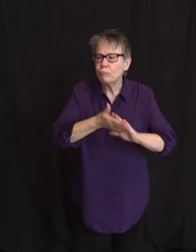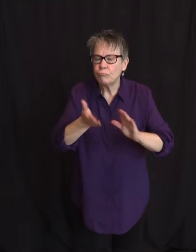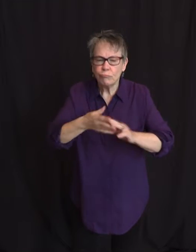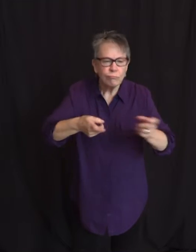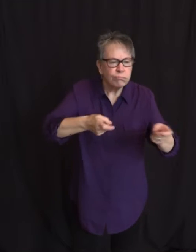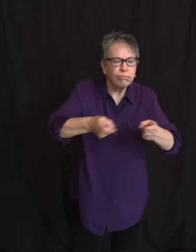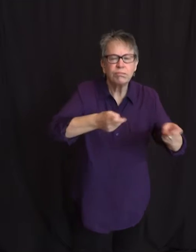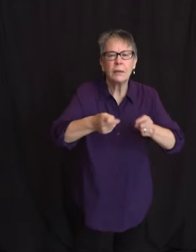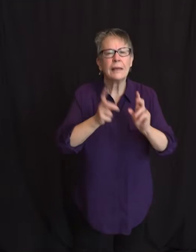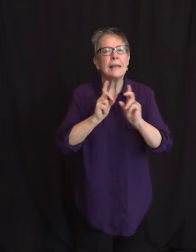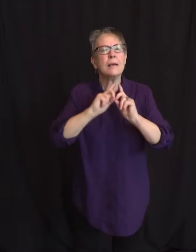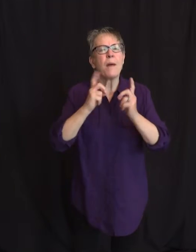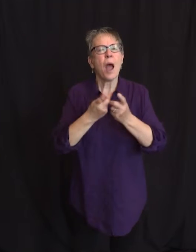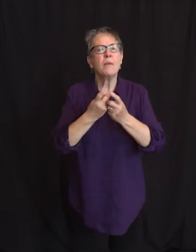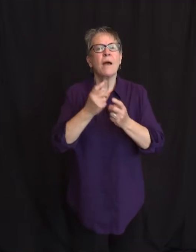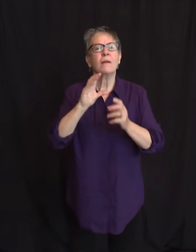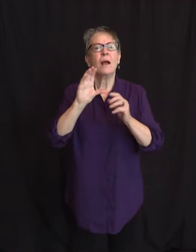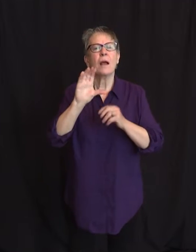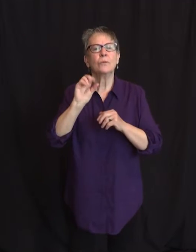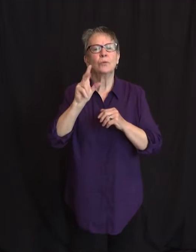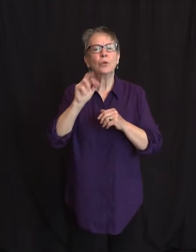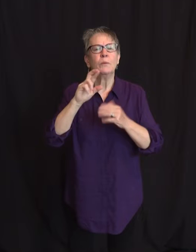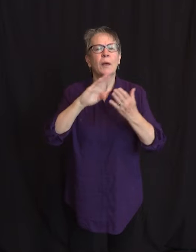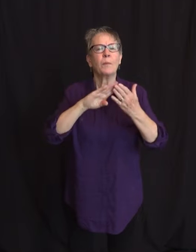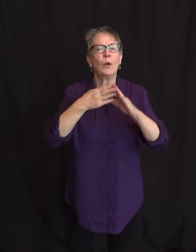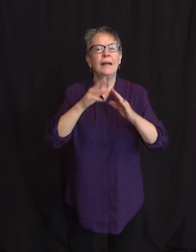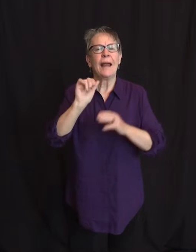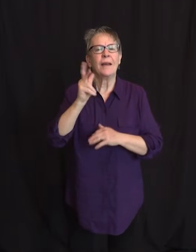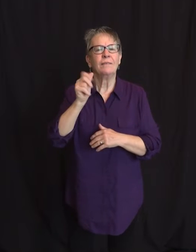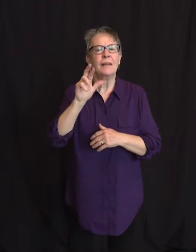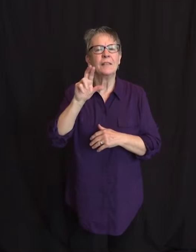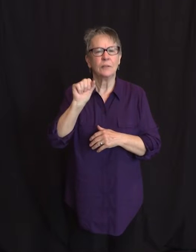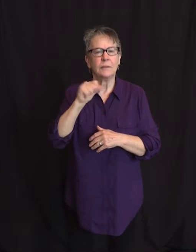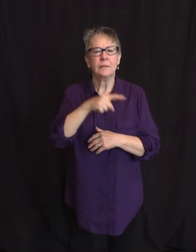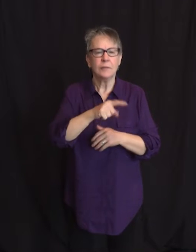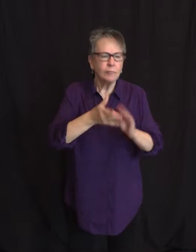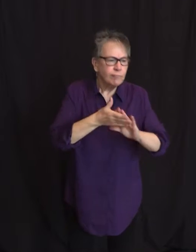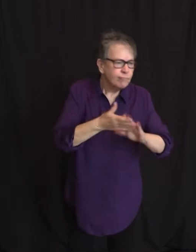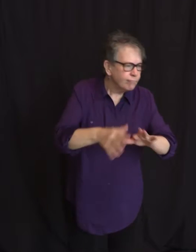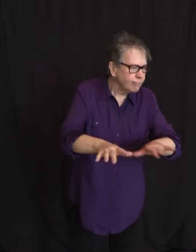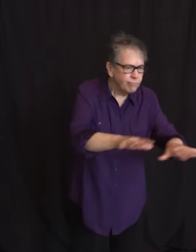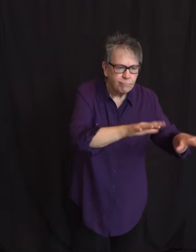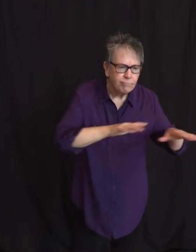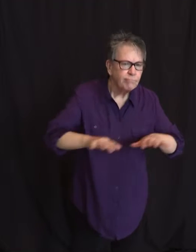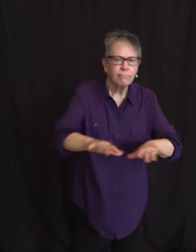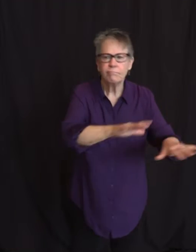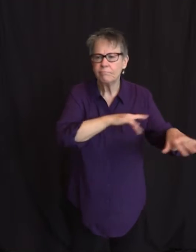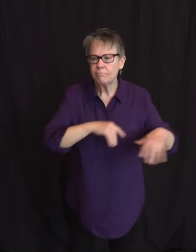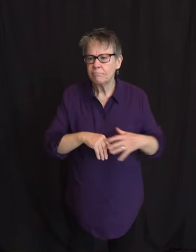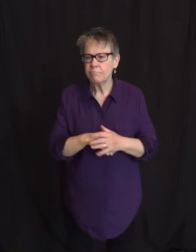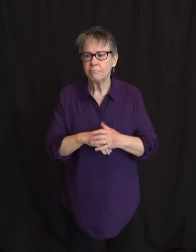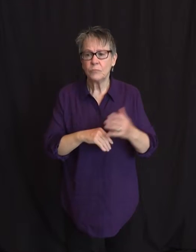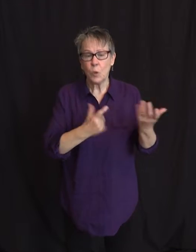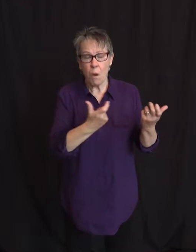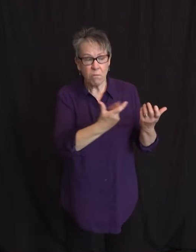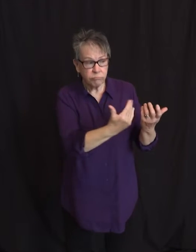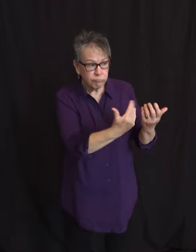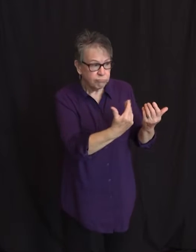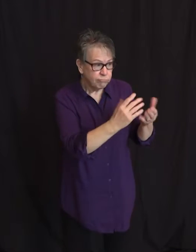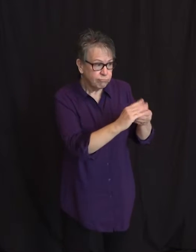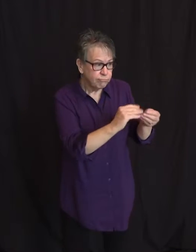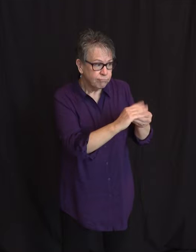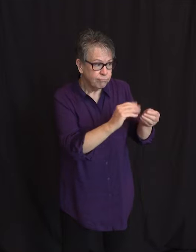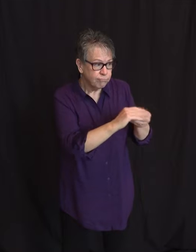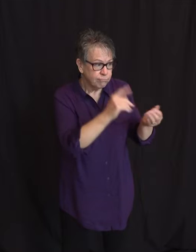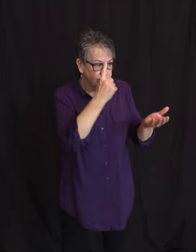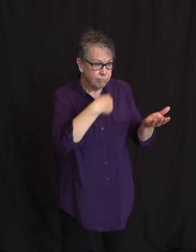every single one of them in every corner of this state, and would love to ask her to say a few words. Please help me welcome the Lieutenant Governor